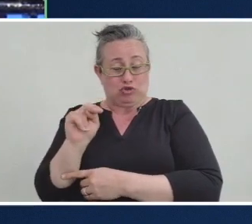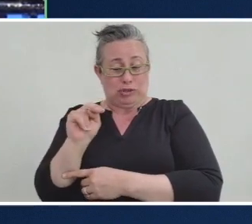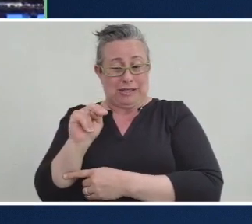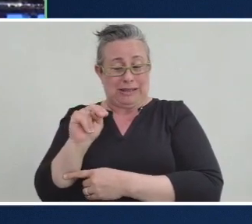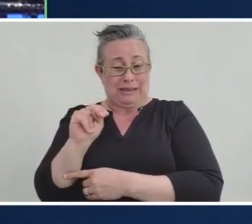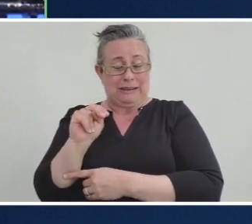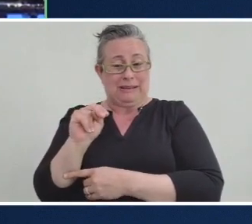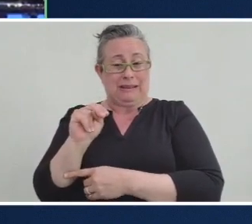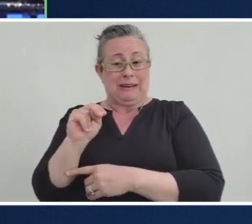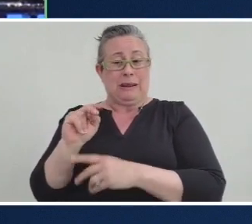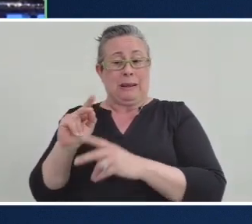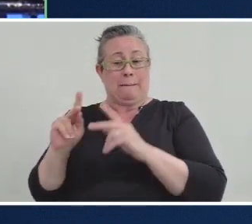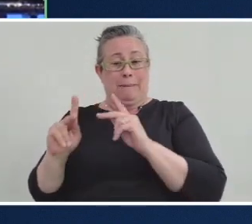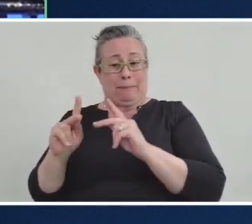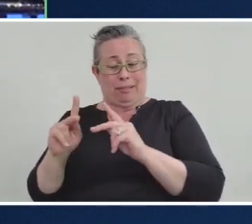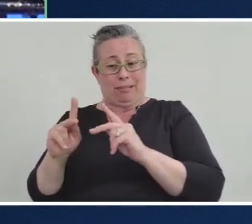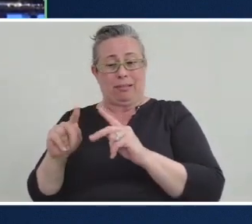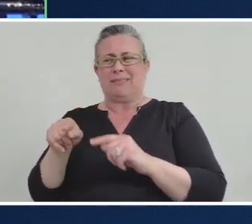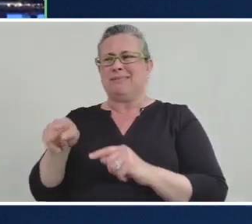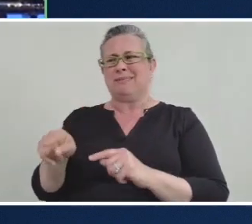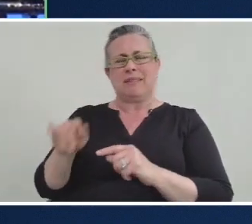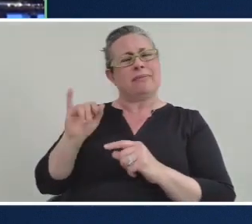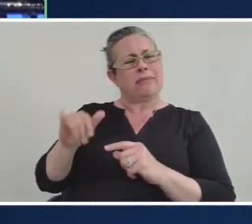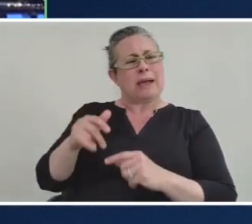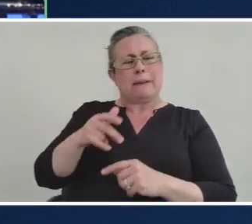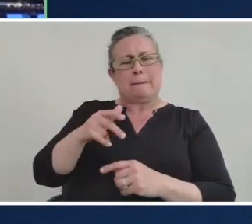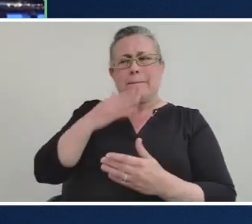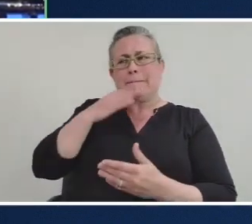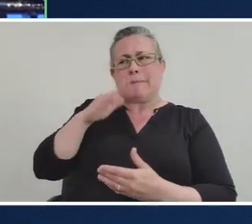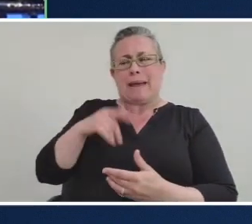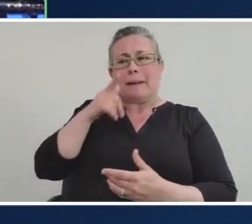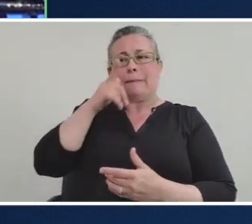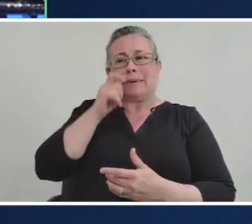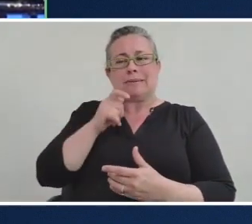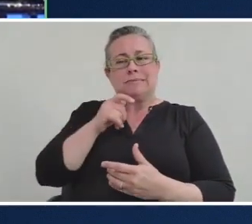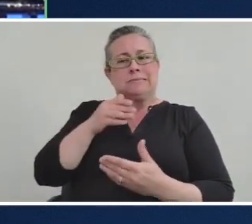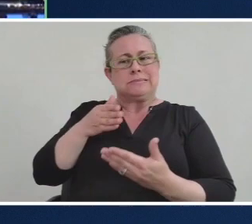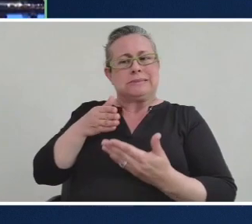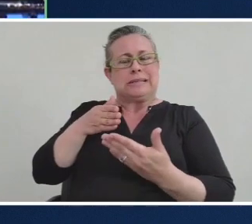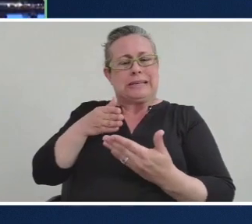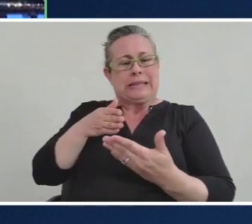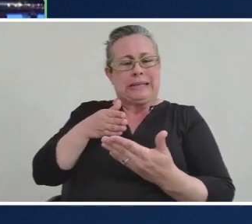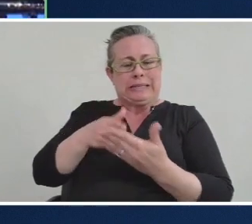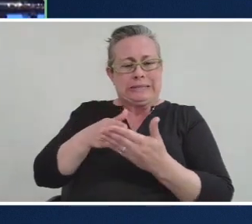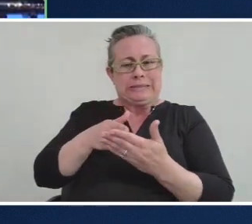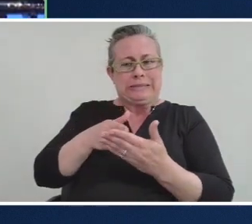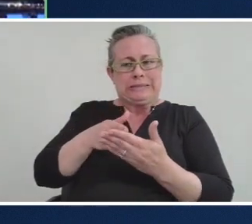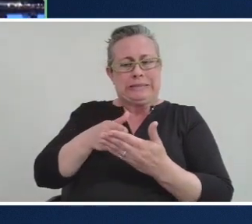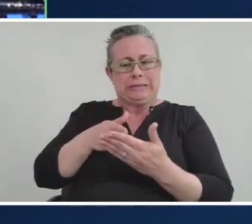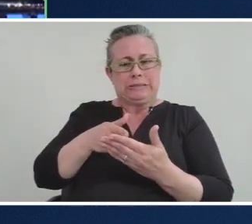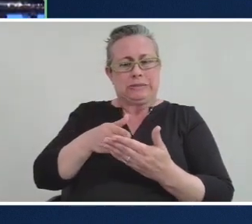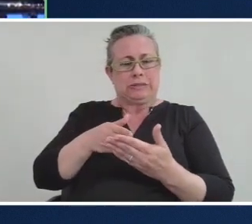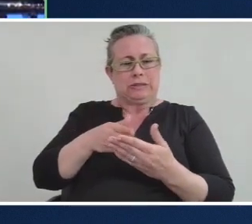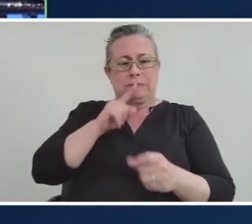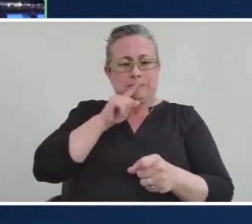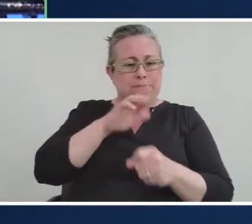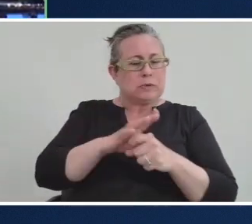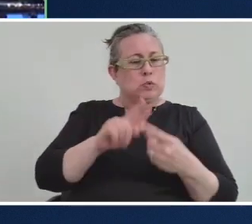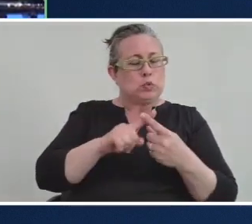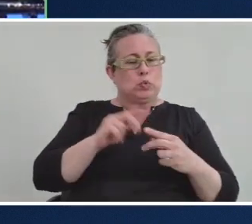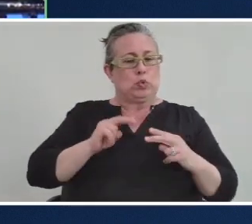thing because it goes against all the commitments made, you know, towards human rights. If the defenders